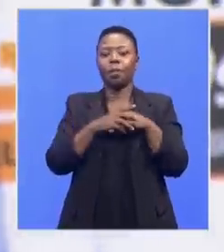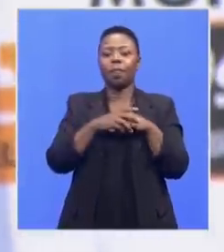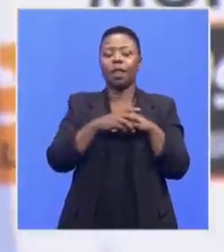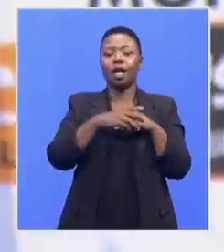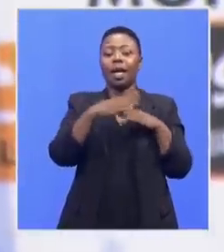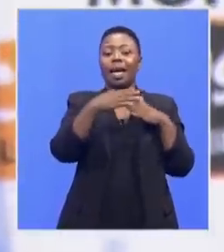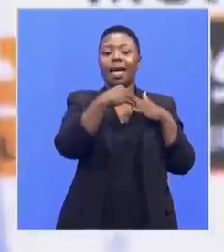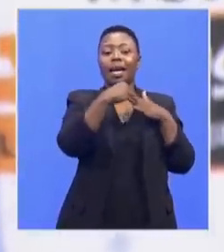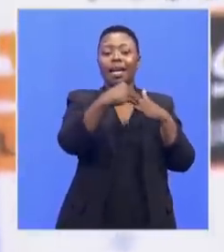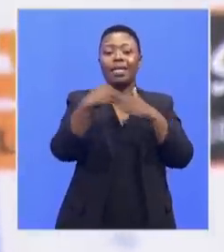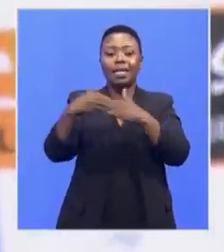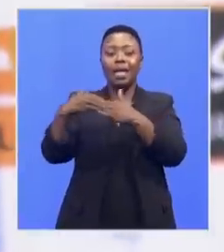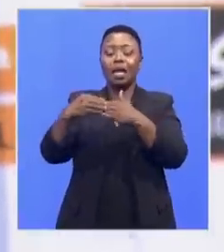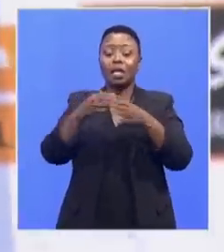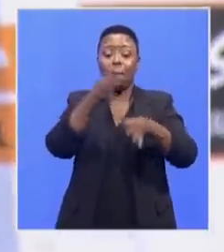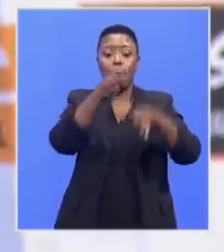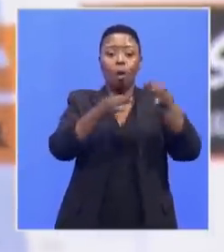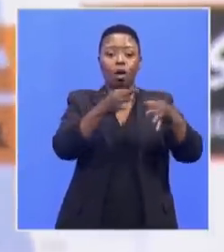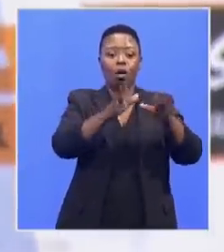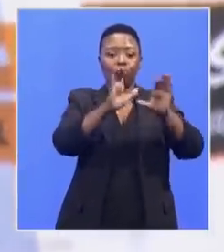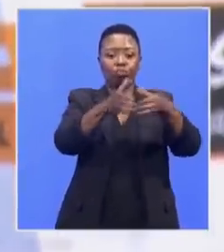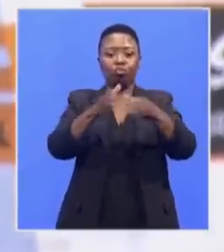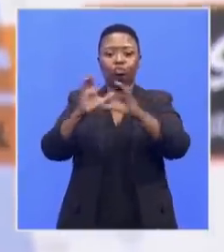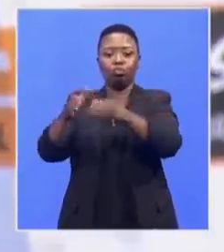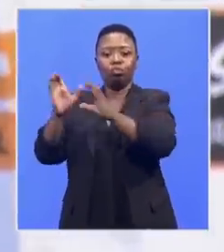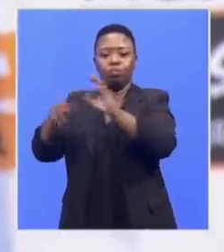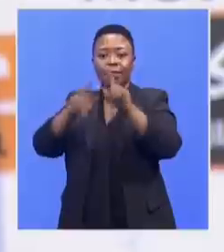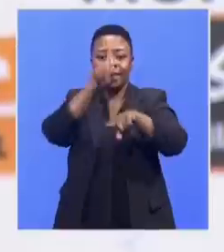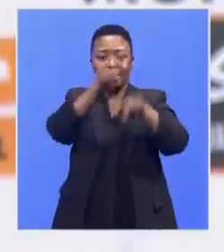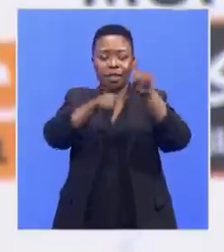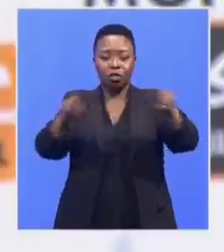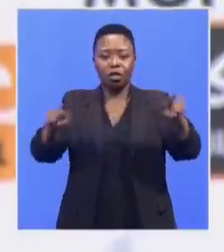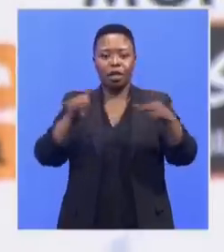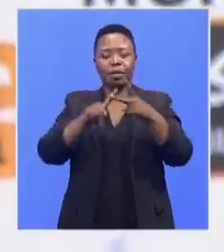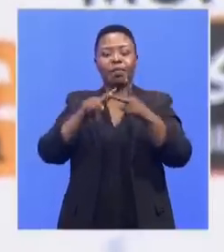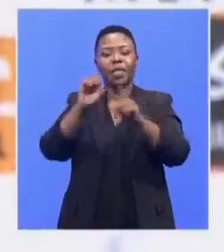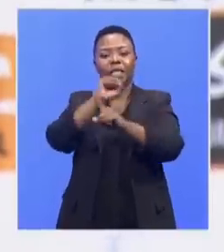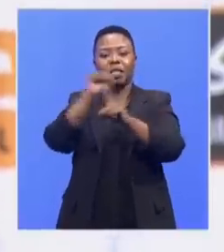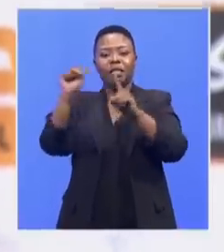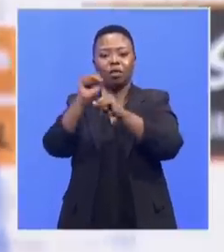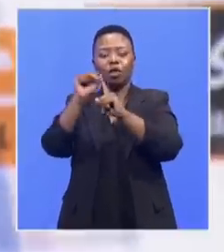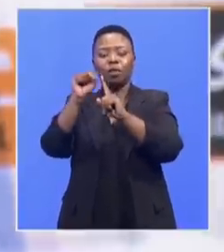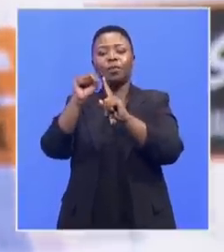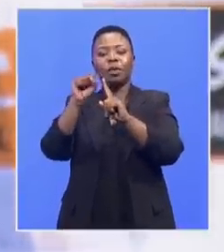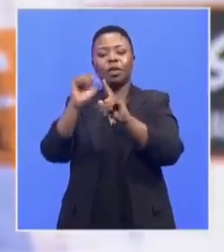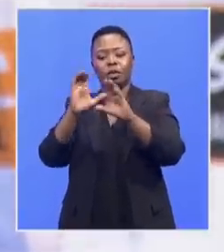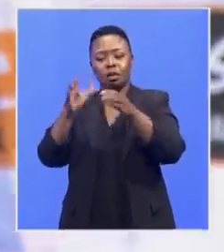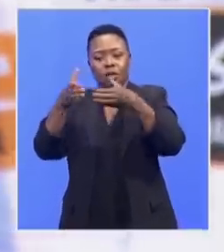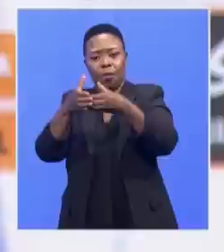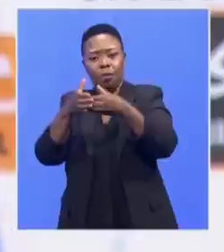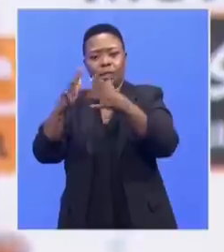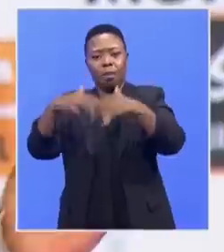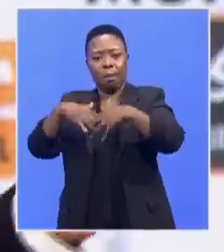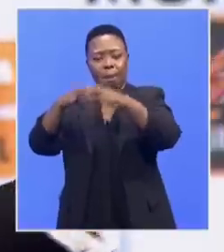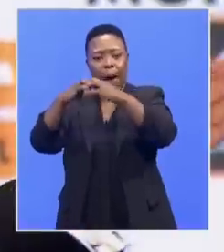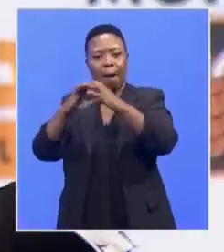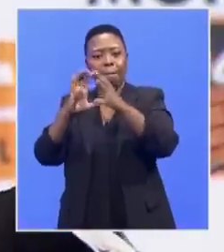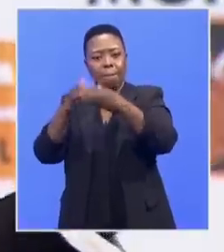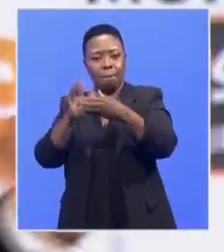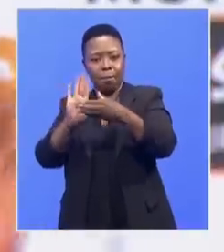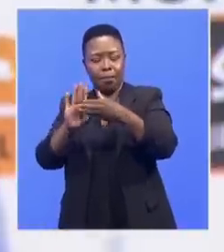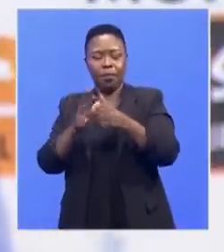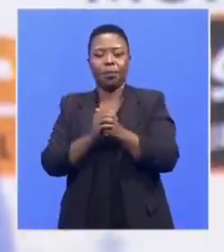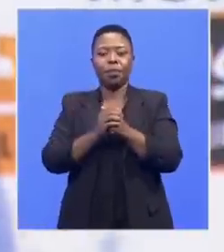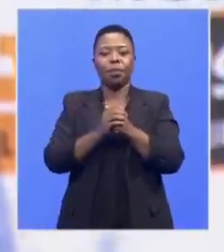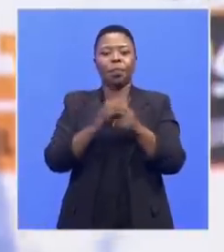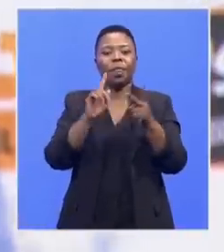political parties and civil society formations, of course, members of the diplomatic